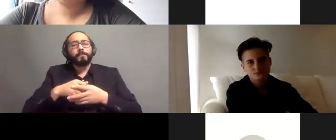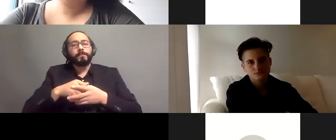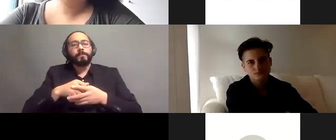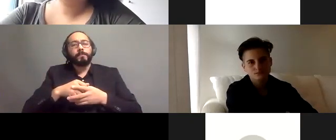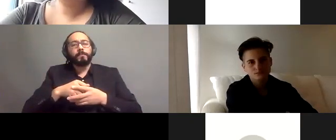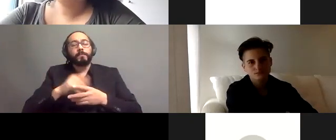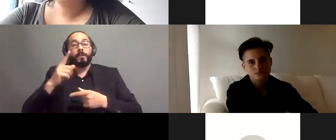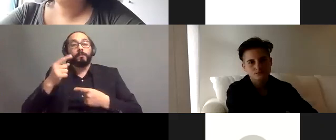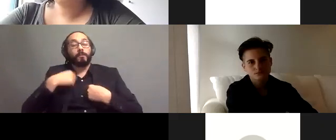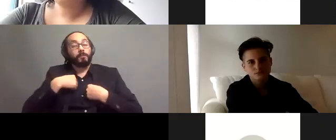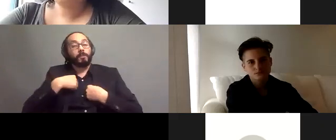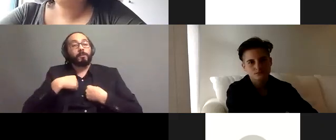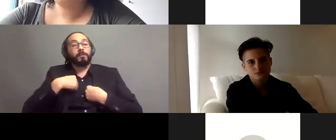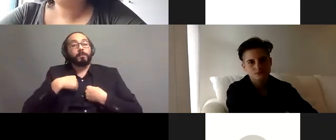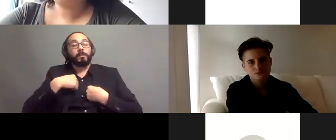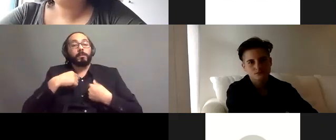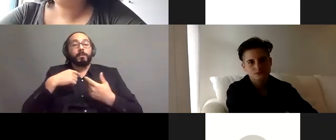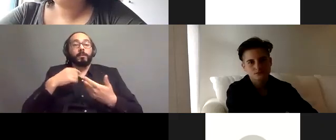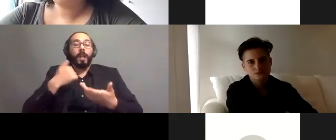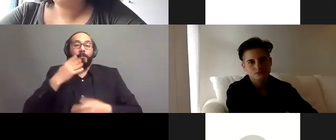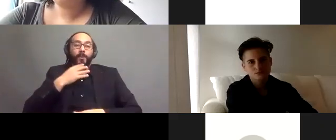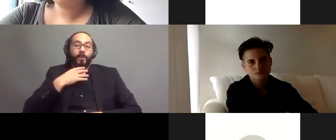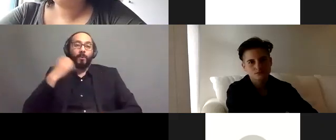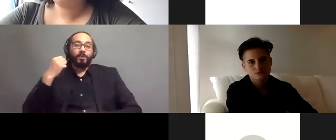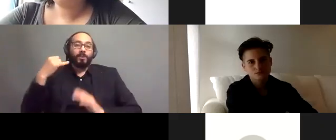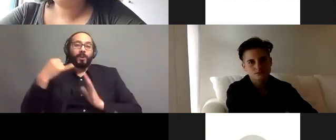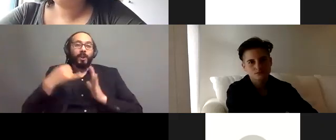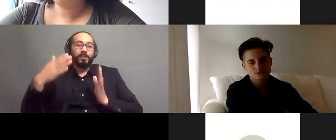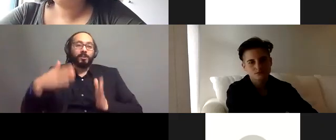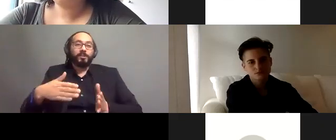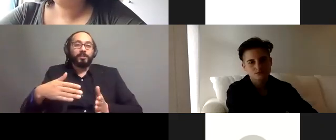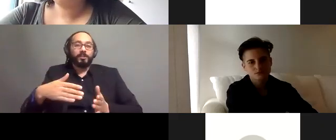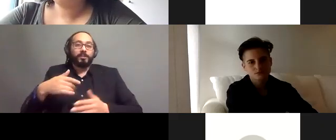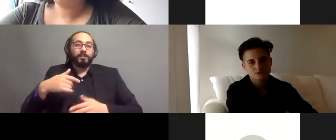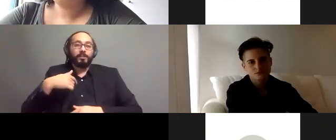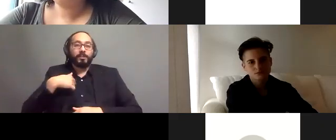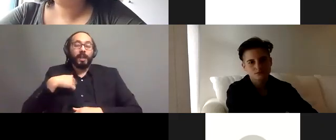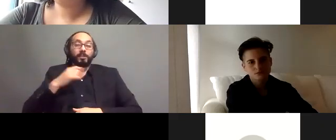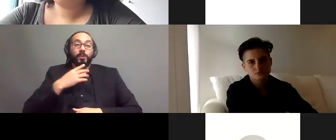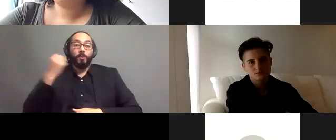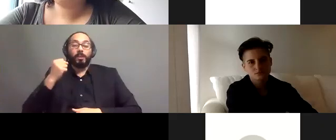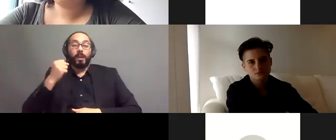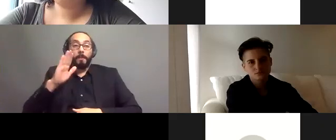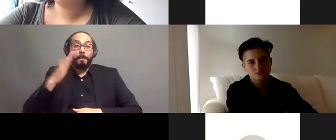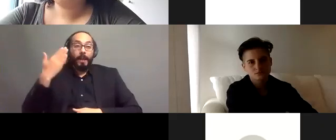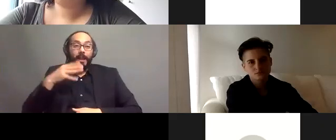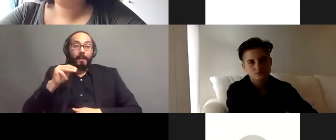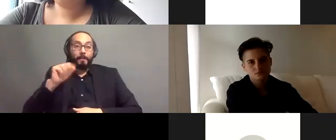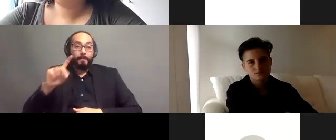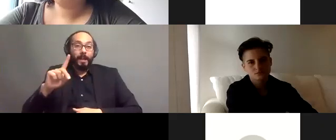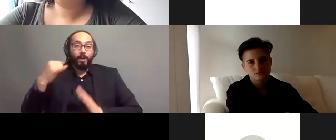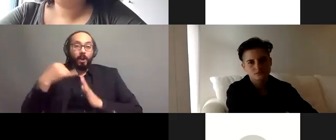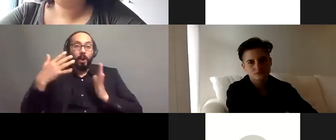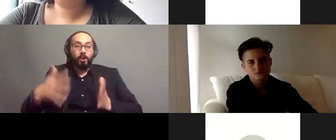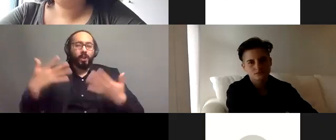For me as an older artist Black man artist who already experienced